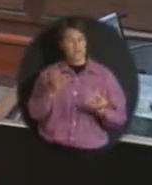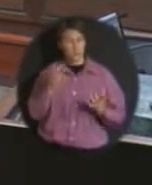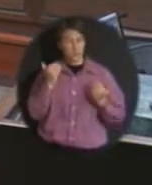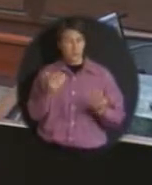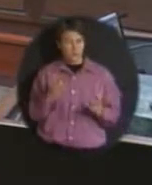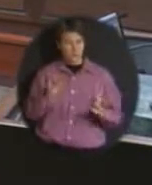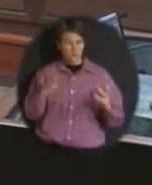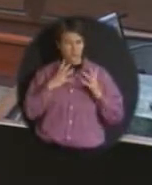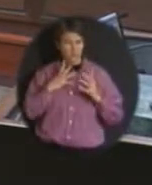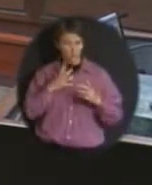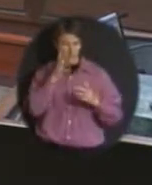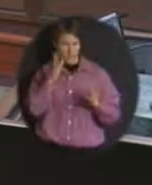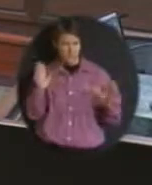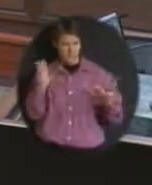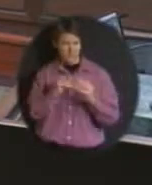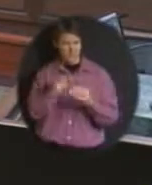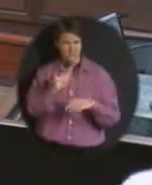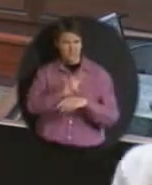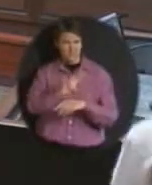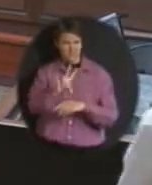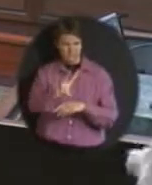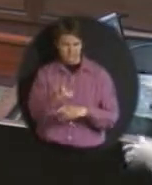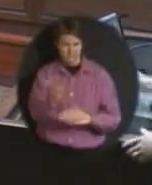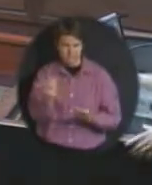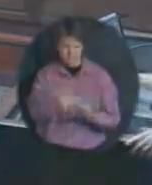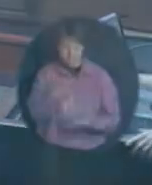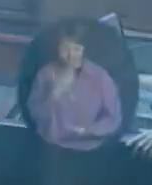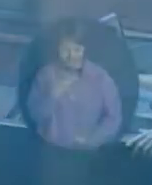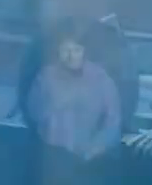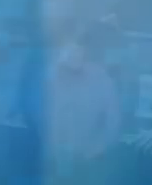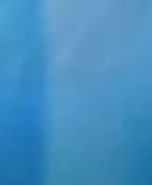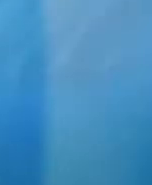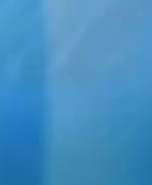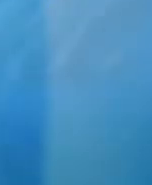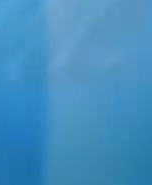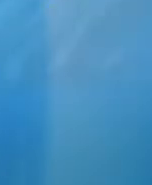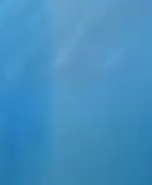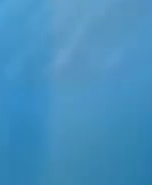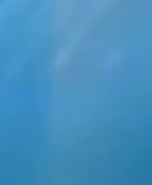we'll reconvene at 7 p.m.